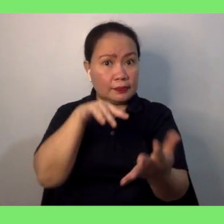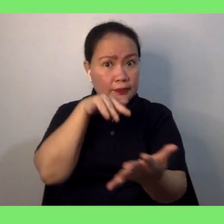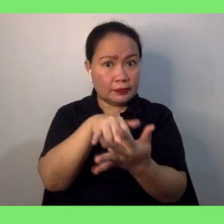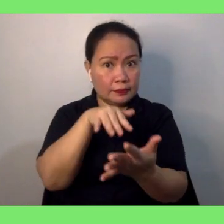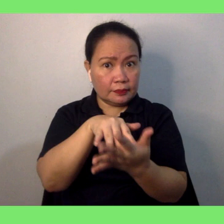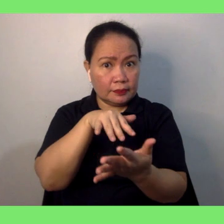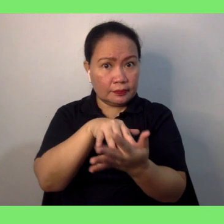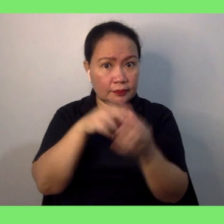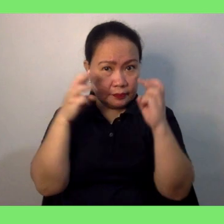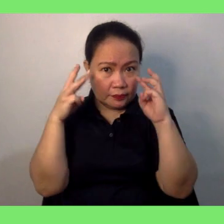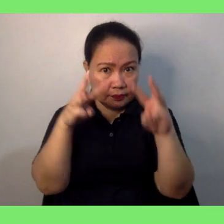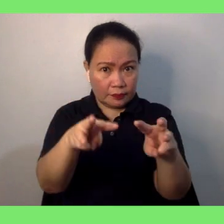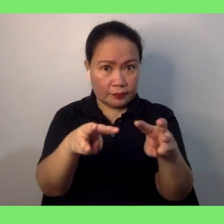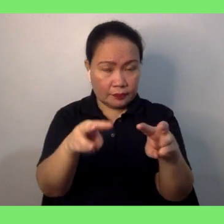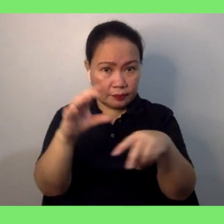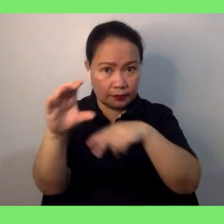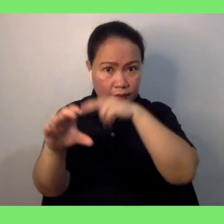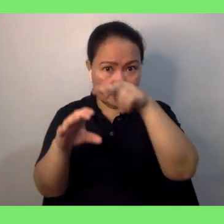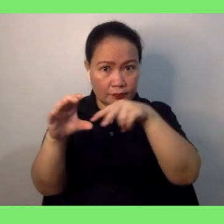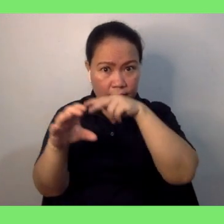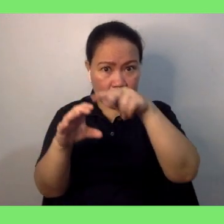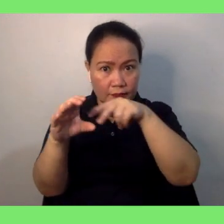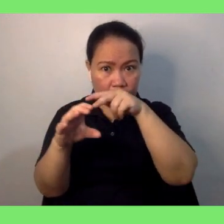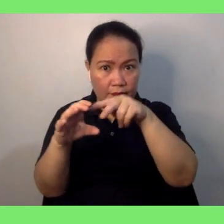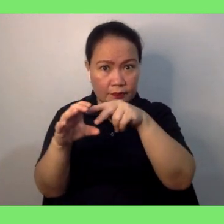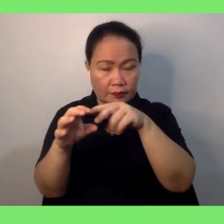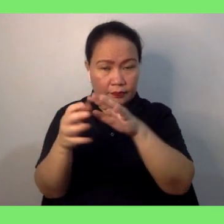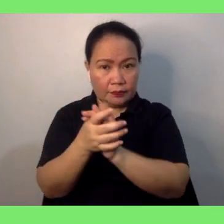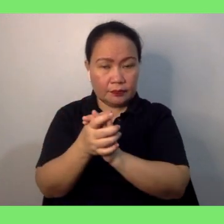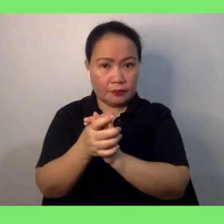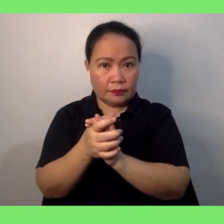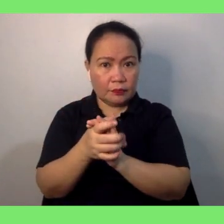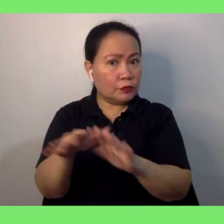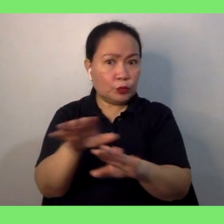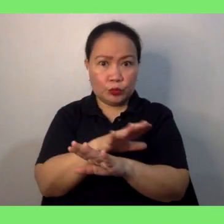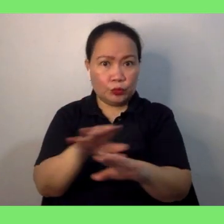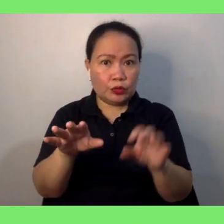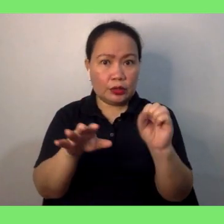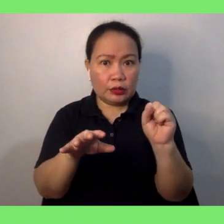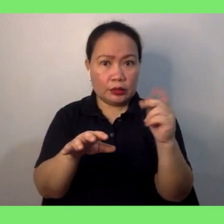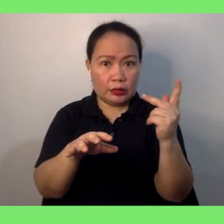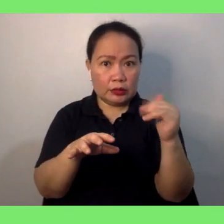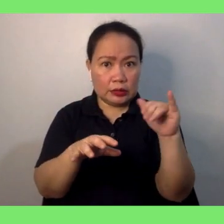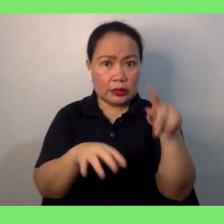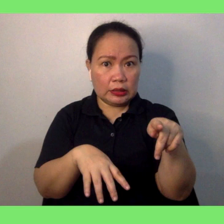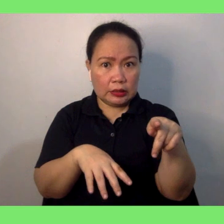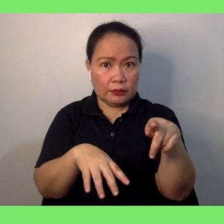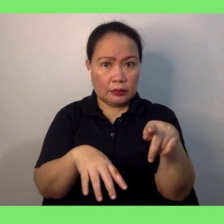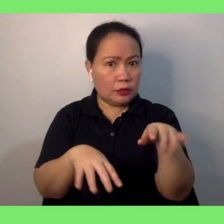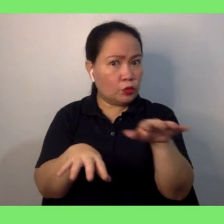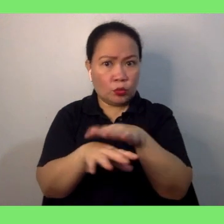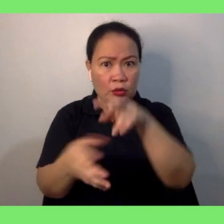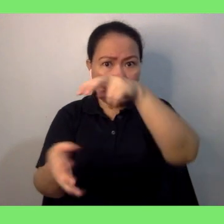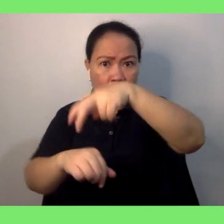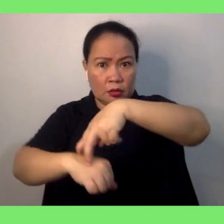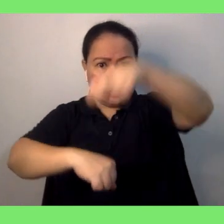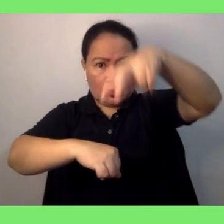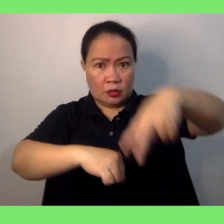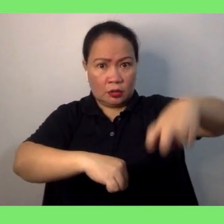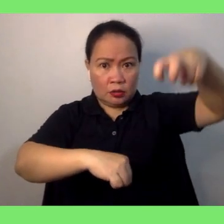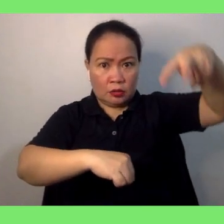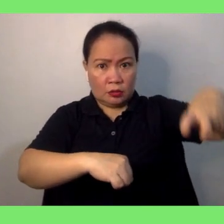nag-aaral tayo o nanonood tayo ng video, wag po tayong mag-i-skip. Okay? Wag po tayong tatalon